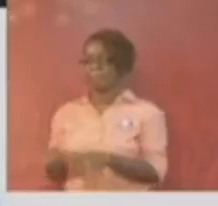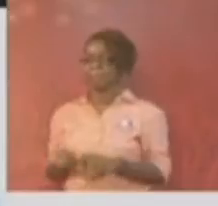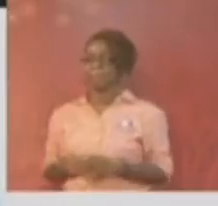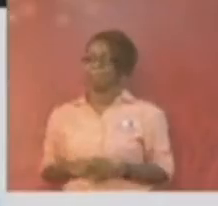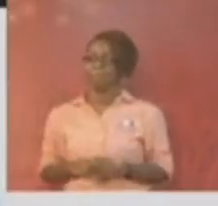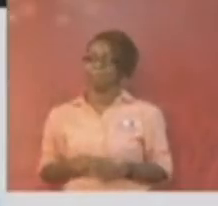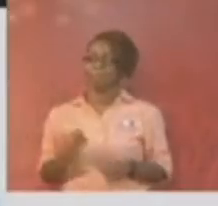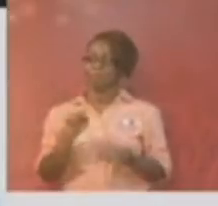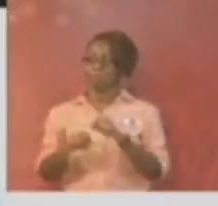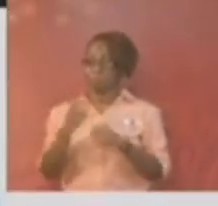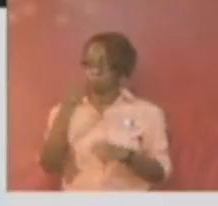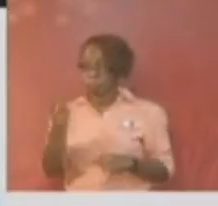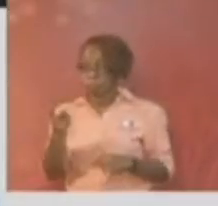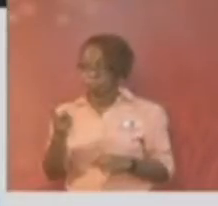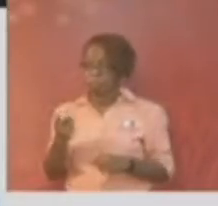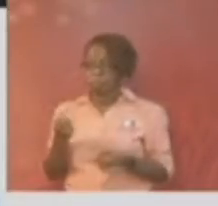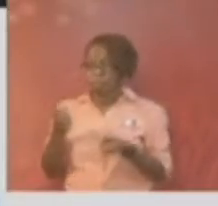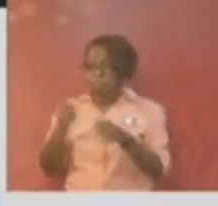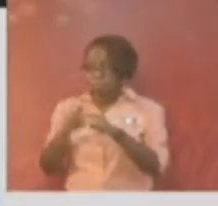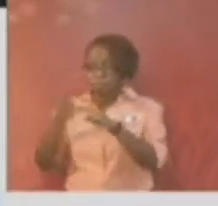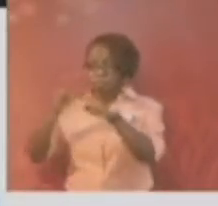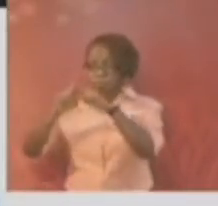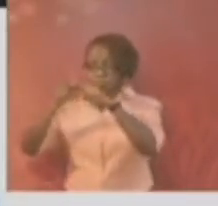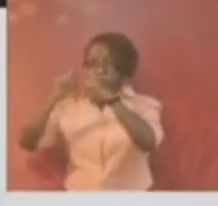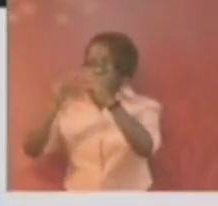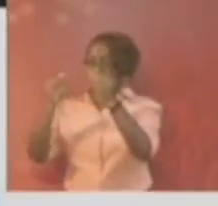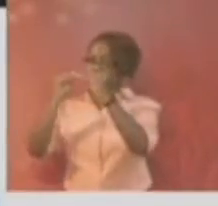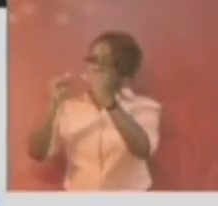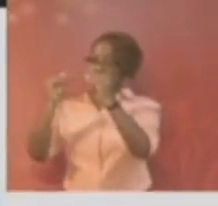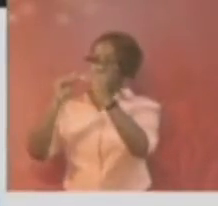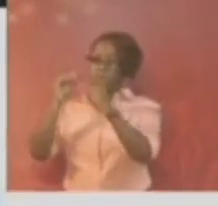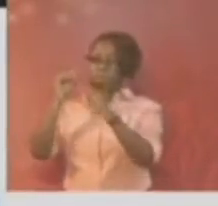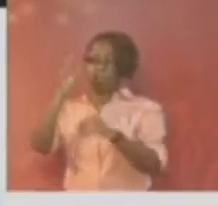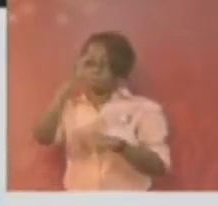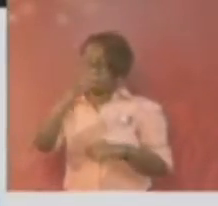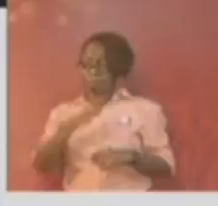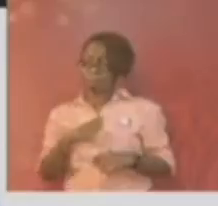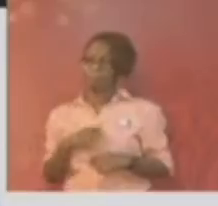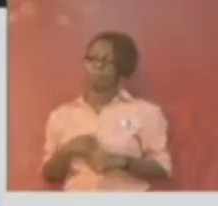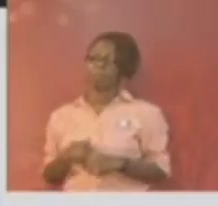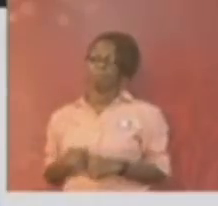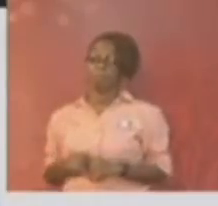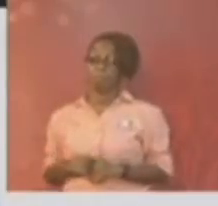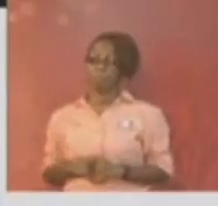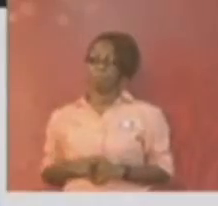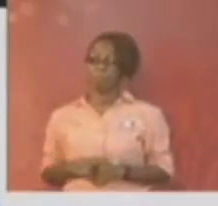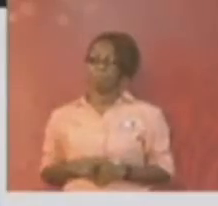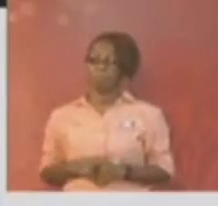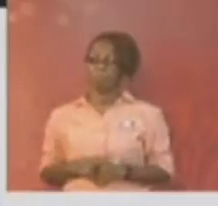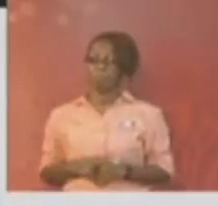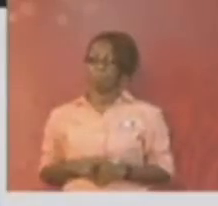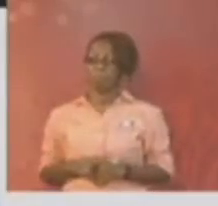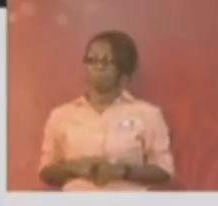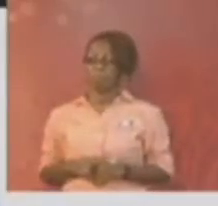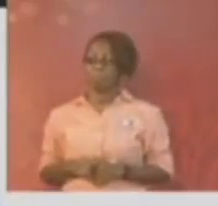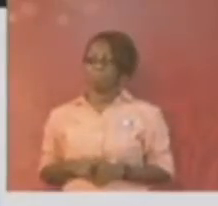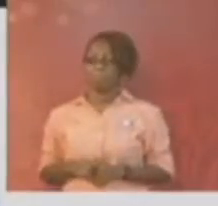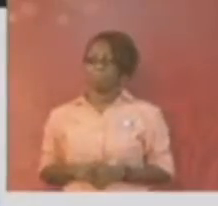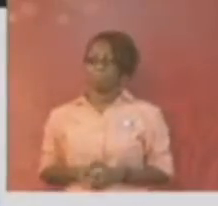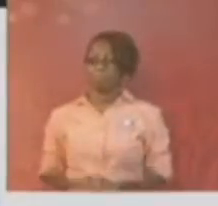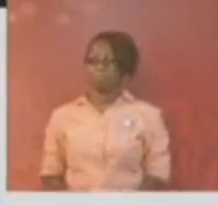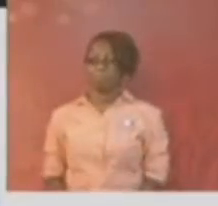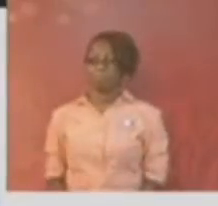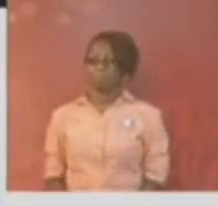54 to 46 just about, but it's largely being driven by a large number of men testing positive right now through that